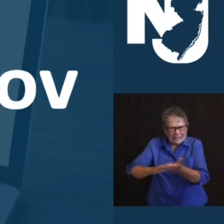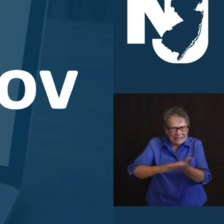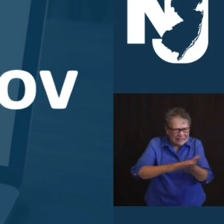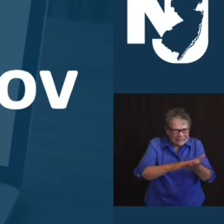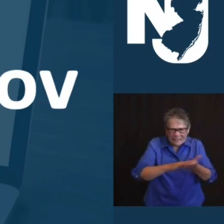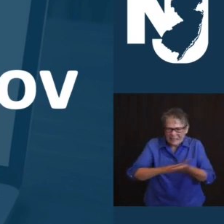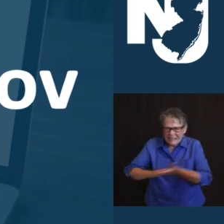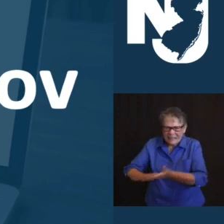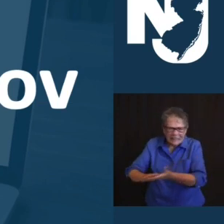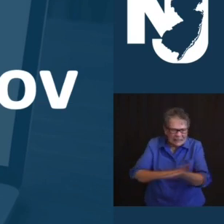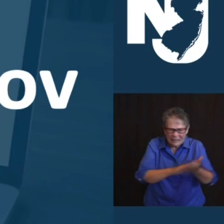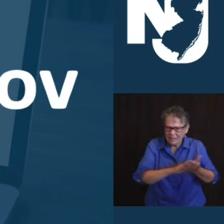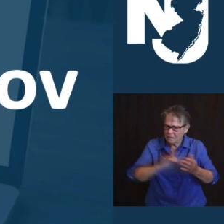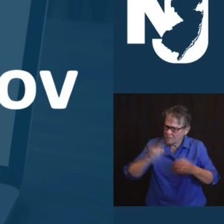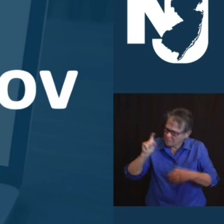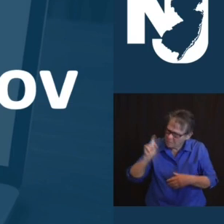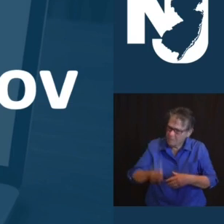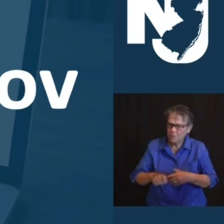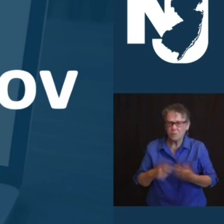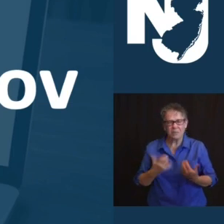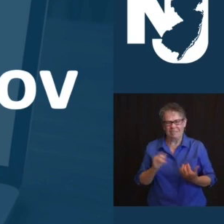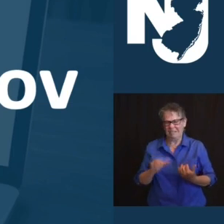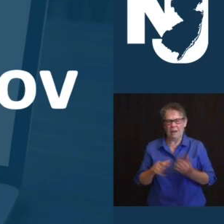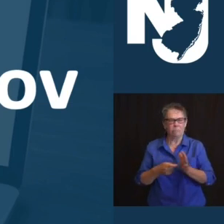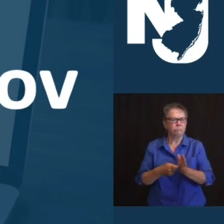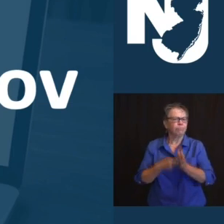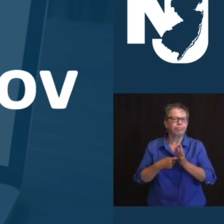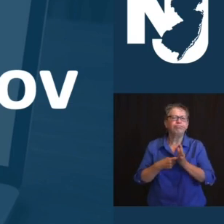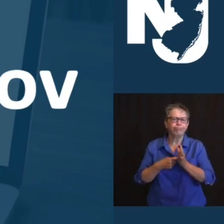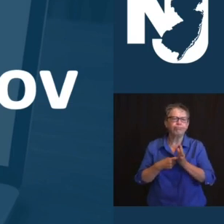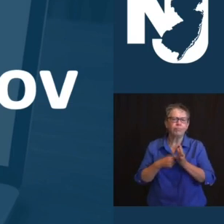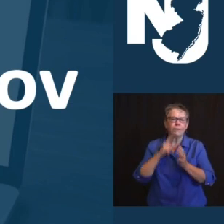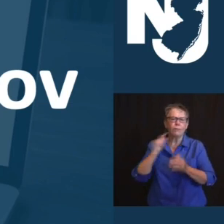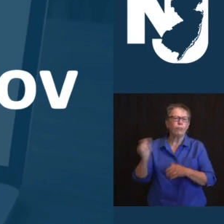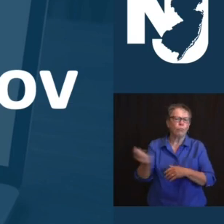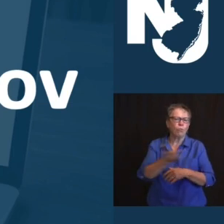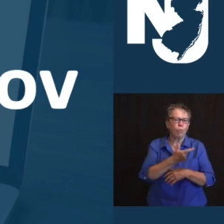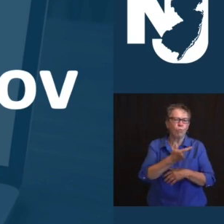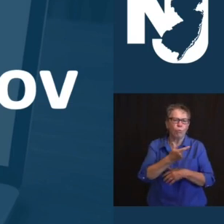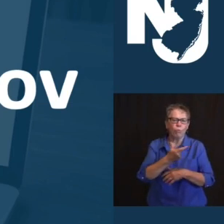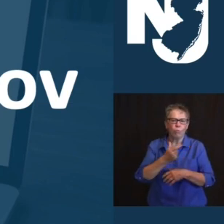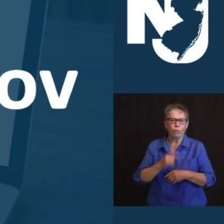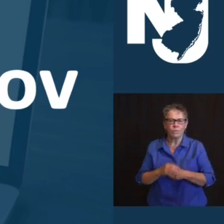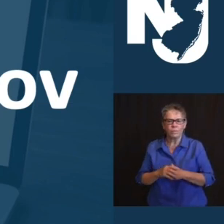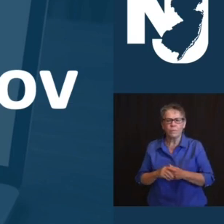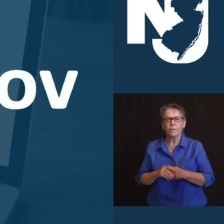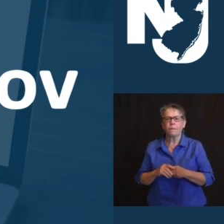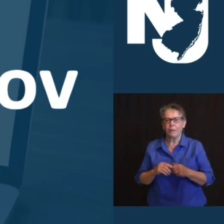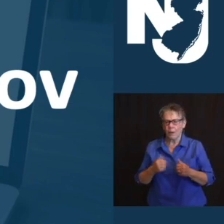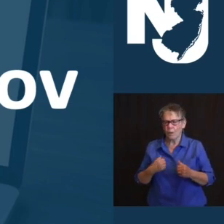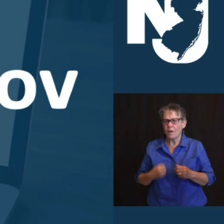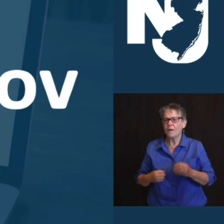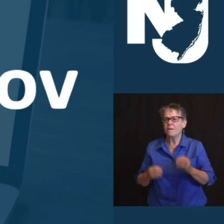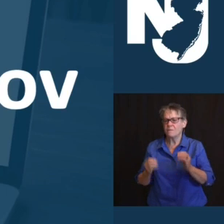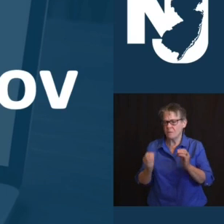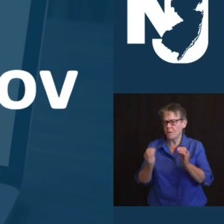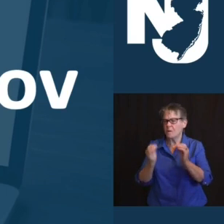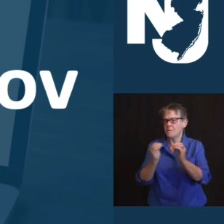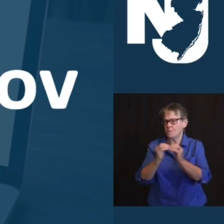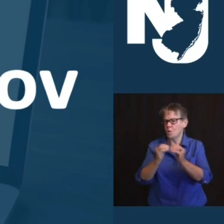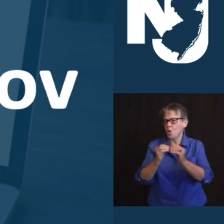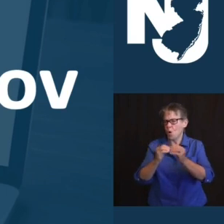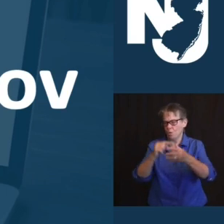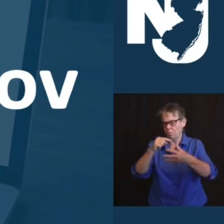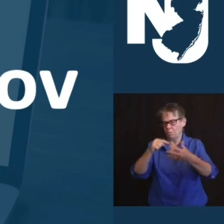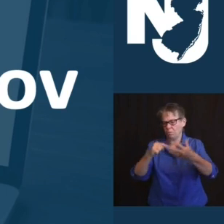face coverings at all times. More detailed standards will be released later this week, but they will very closely track the